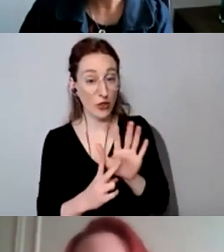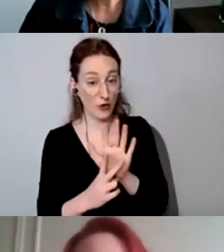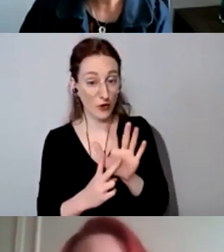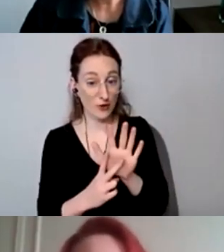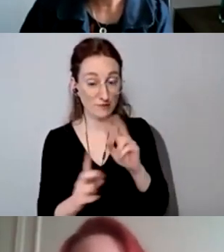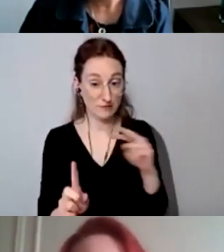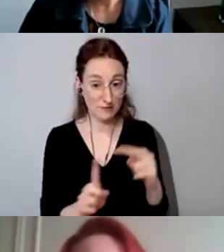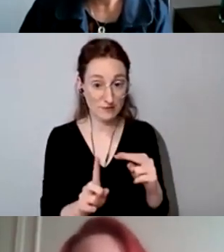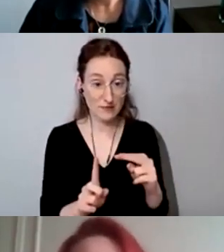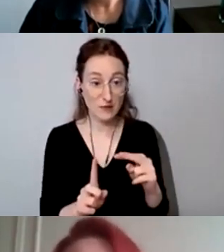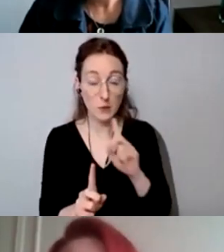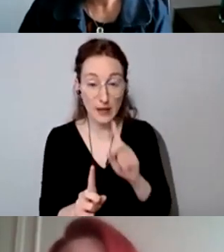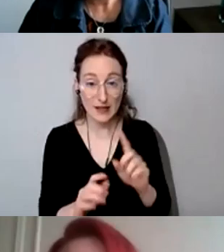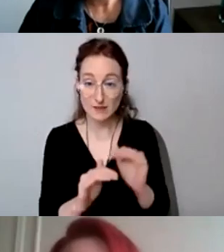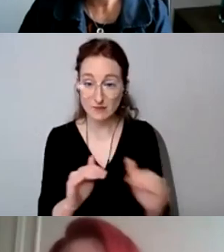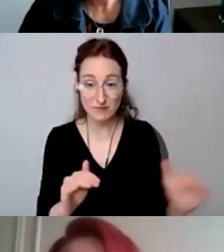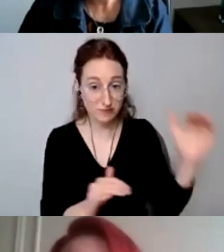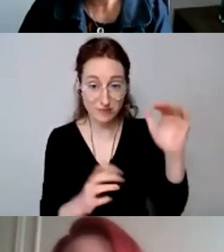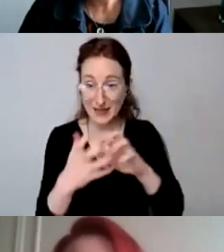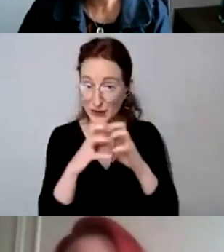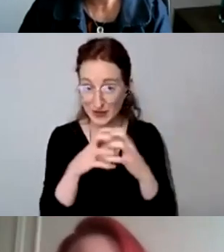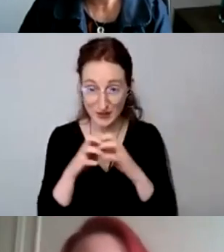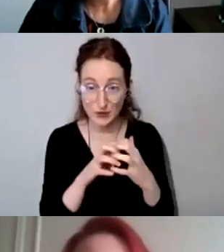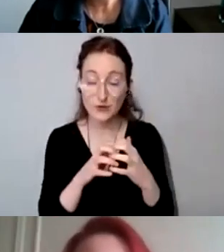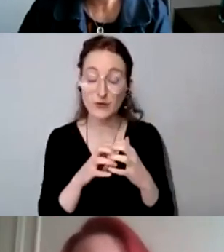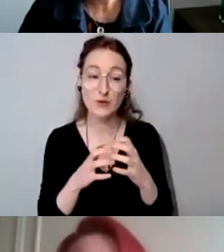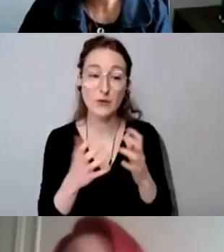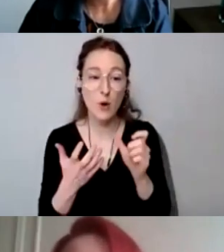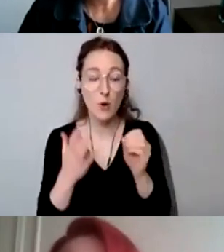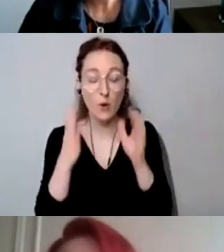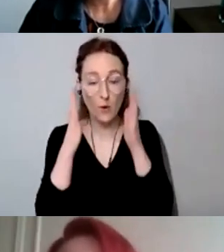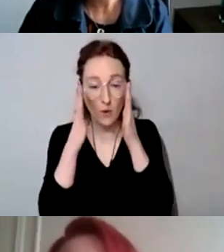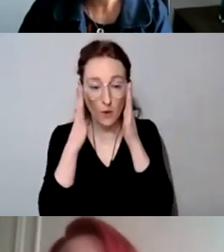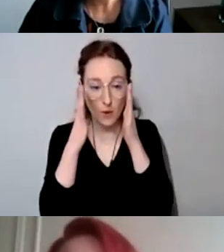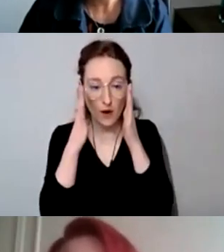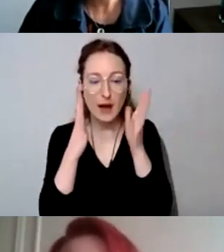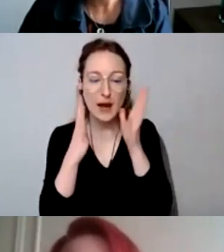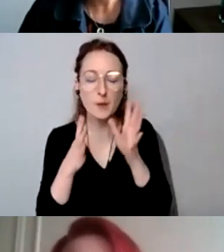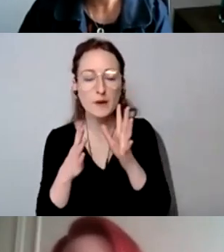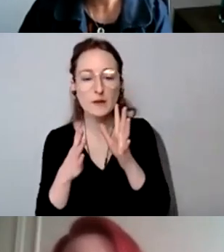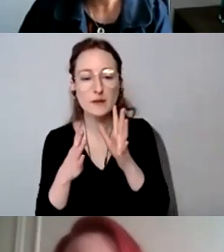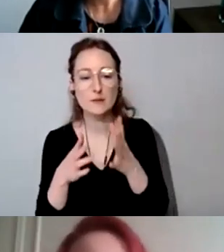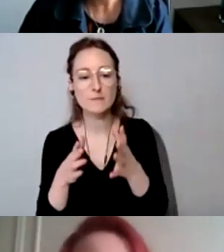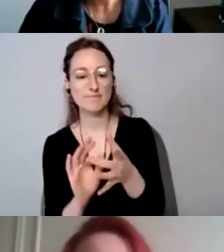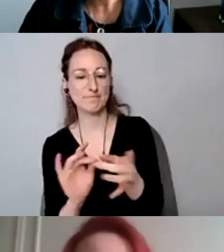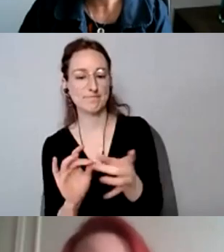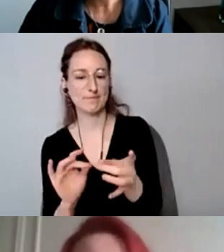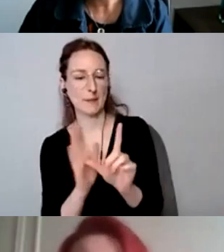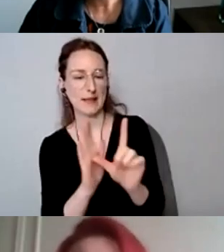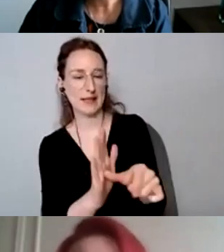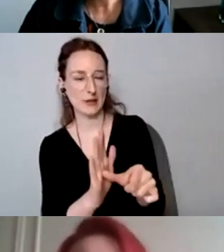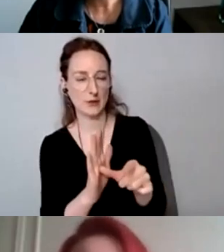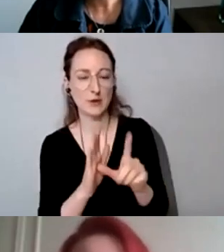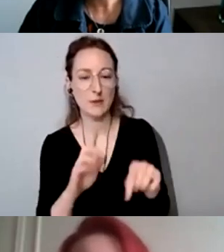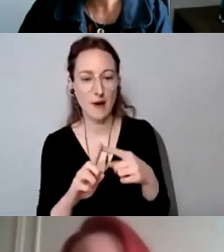disabilities, but Yulia's work, and I'll talk a bit later about, me and Kira will talk about a bit later about